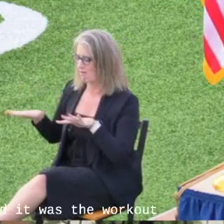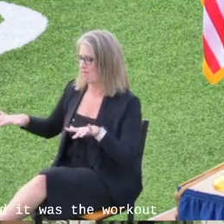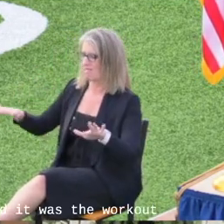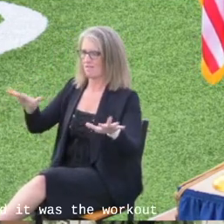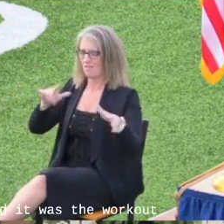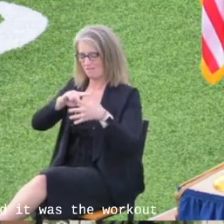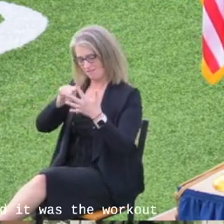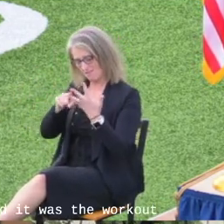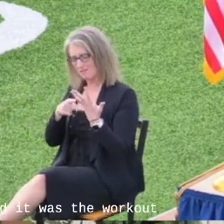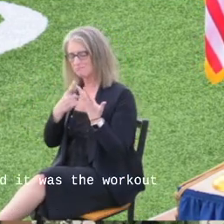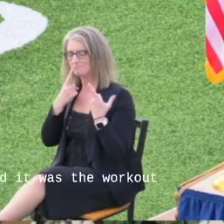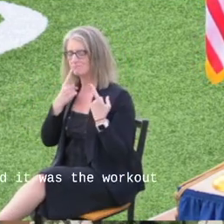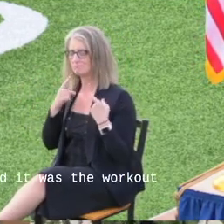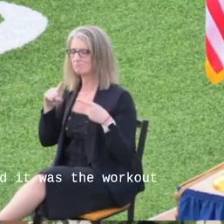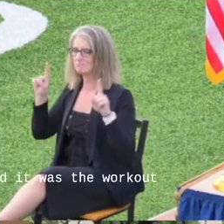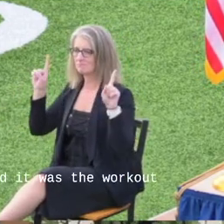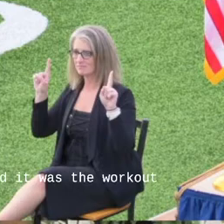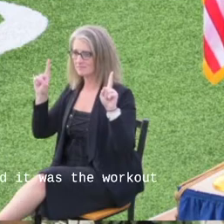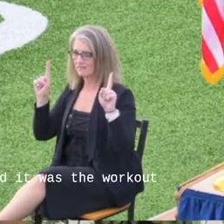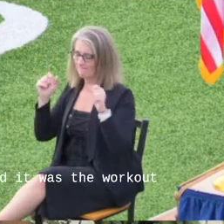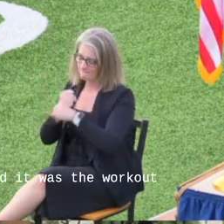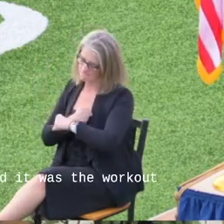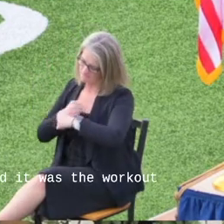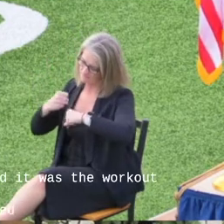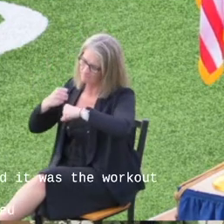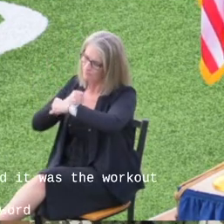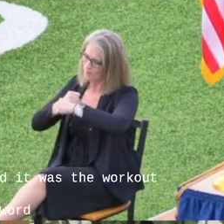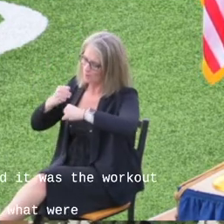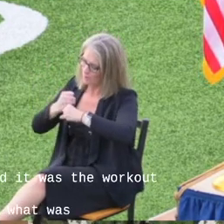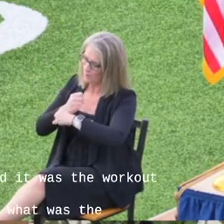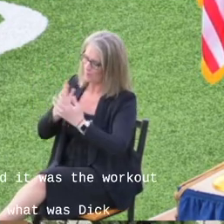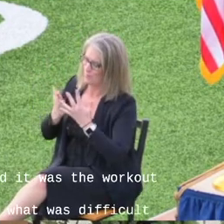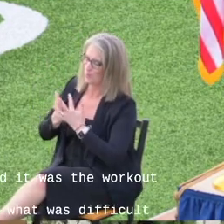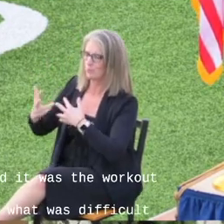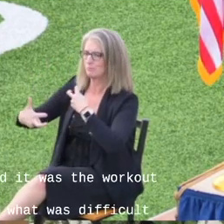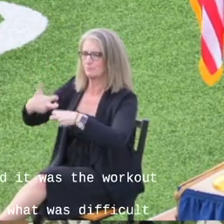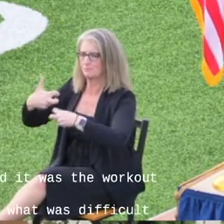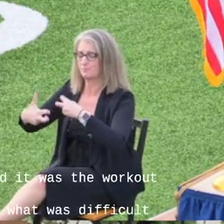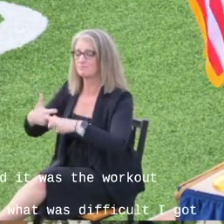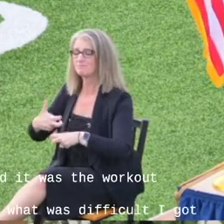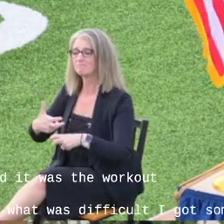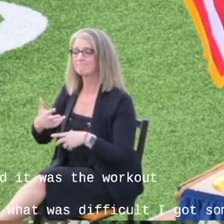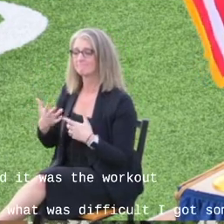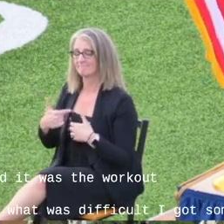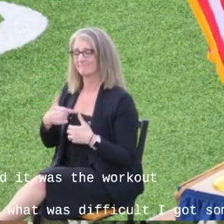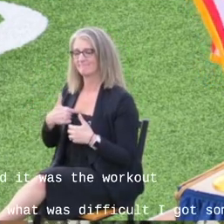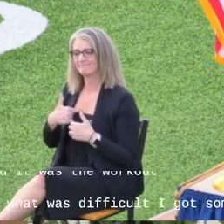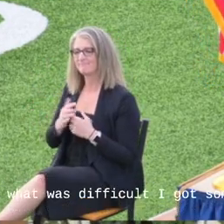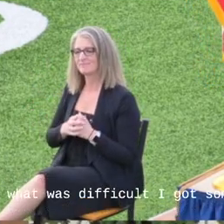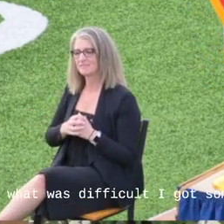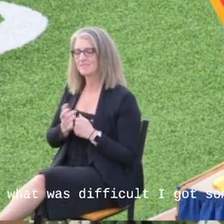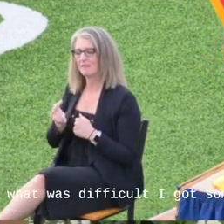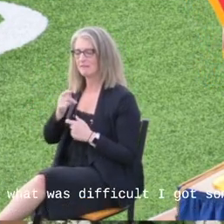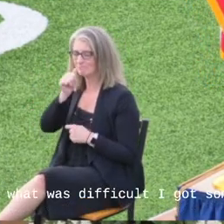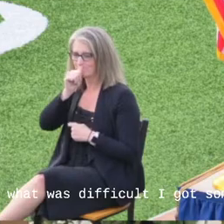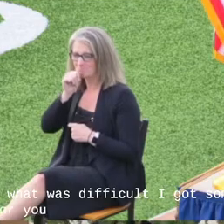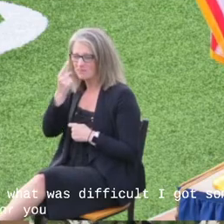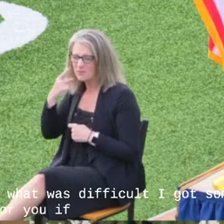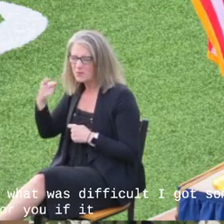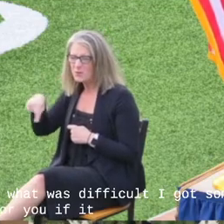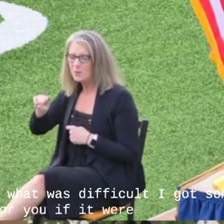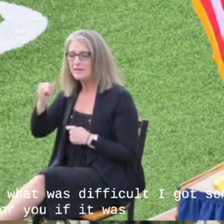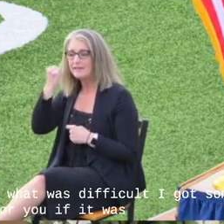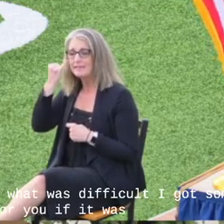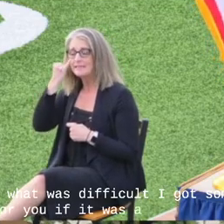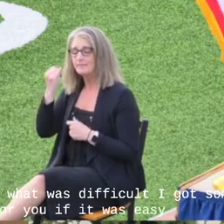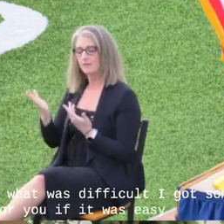things, you made it. You fought past what was difficult. I got a little secret for you. If it